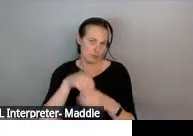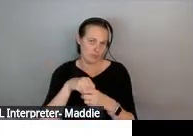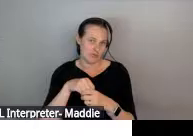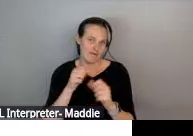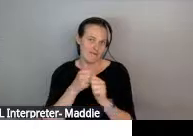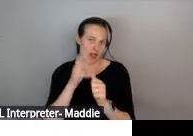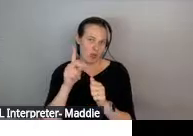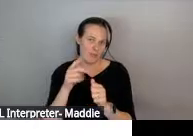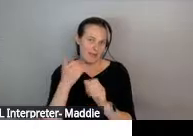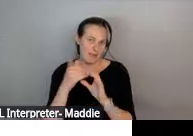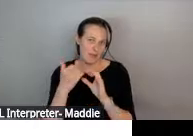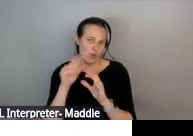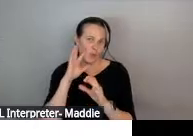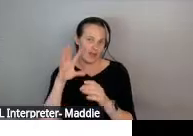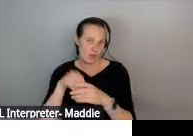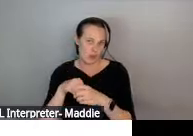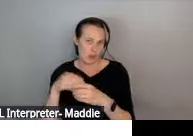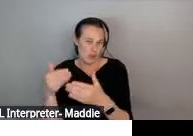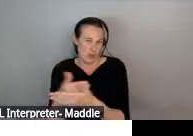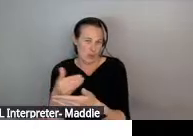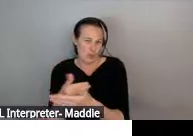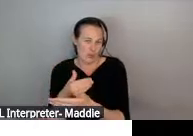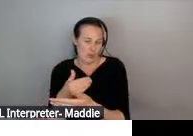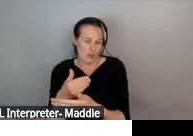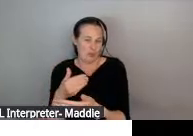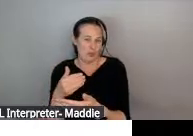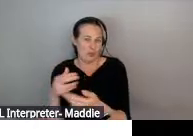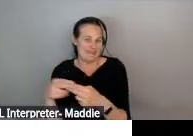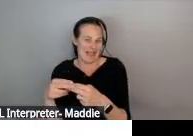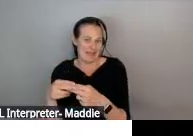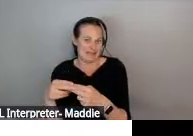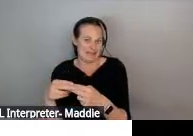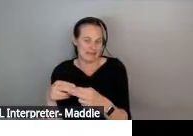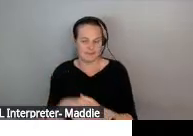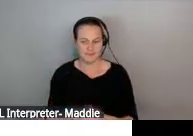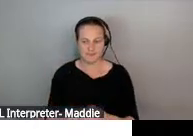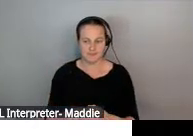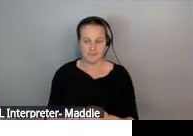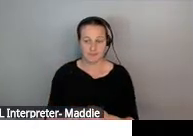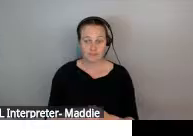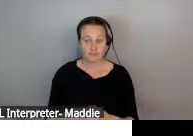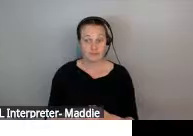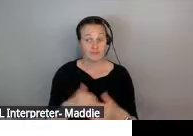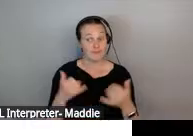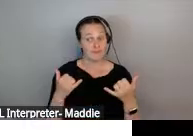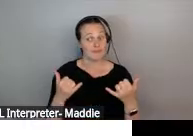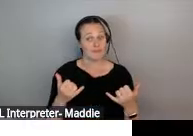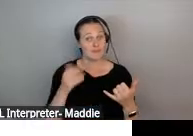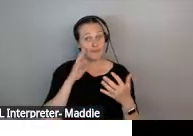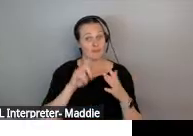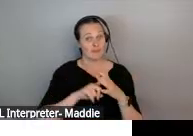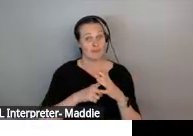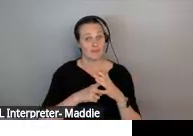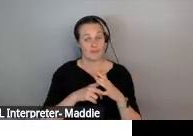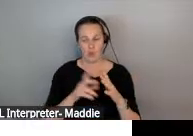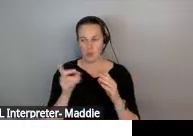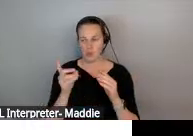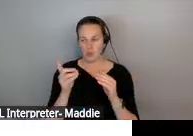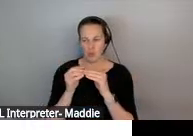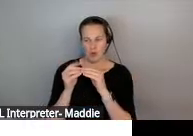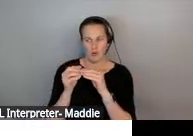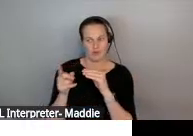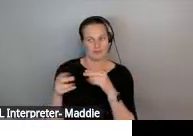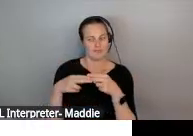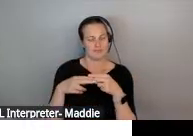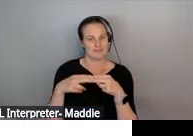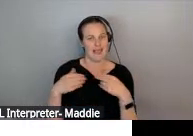email. So now we can go into our question and answer, and there is one more slide. That slide just